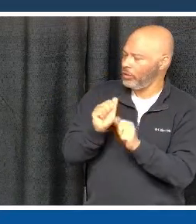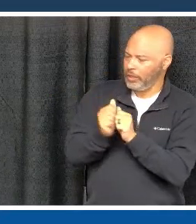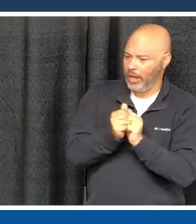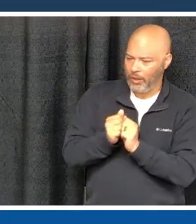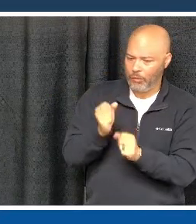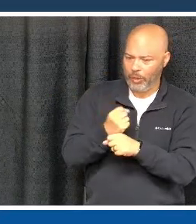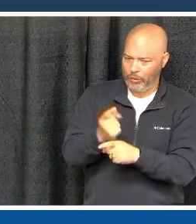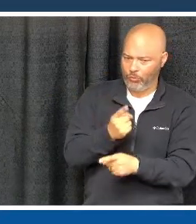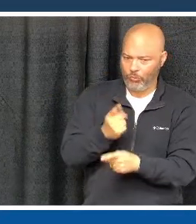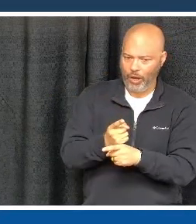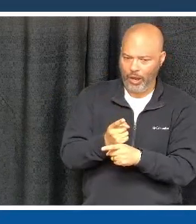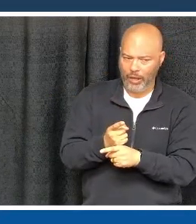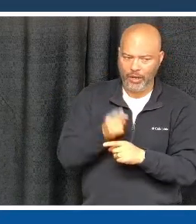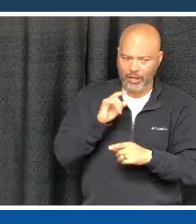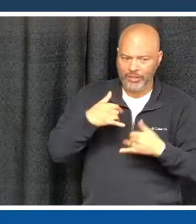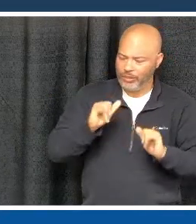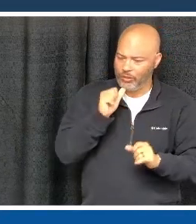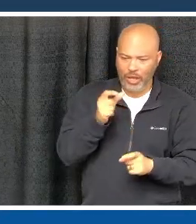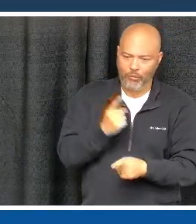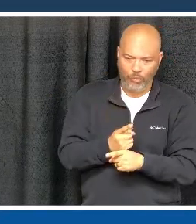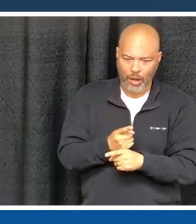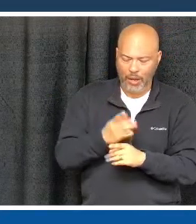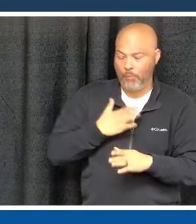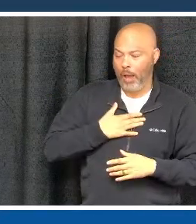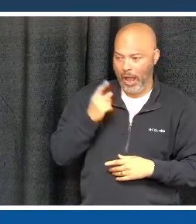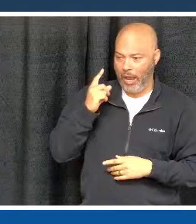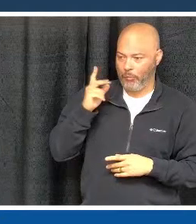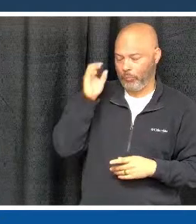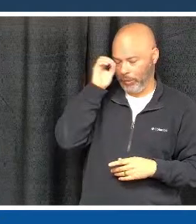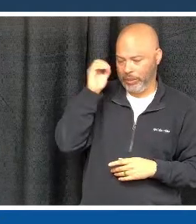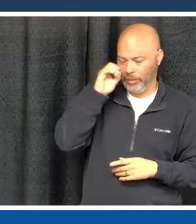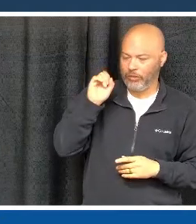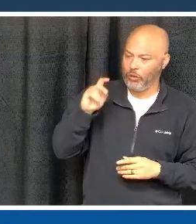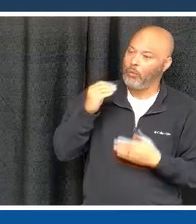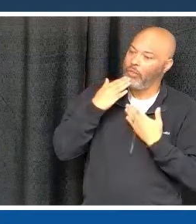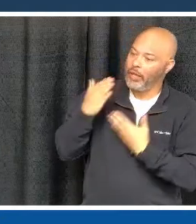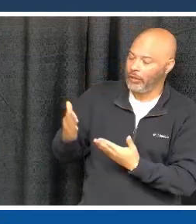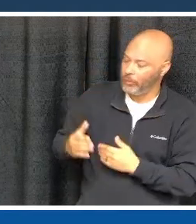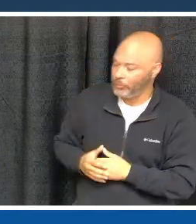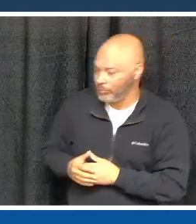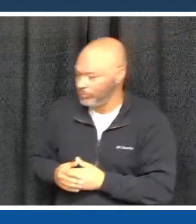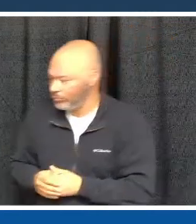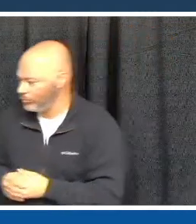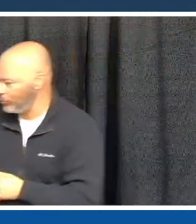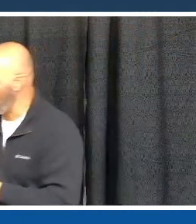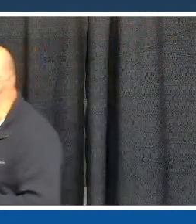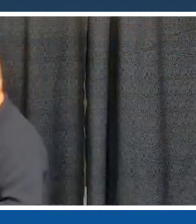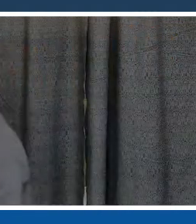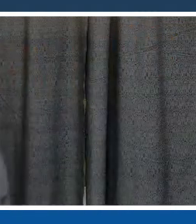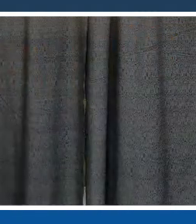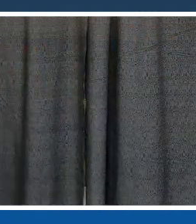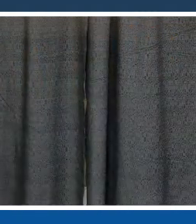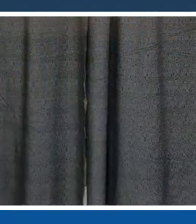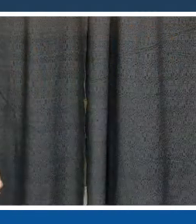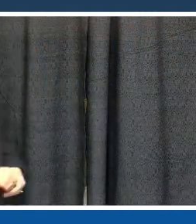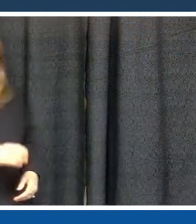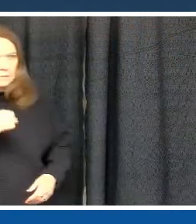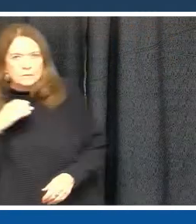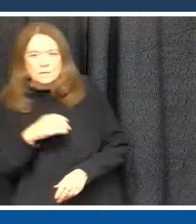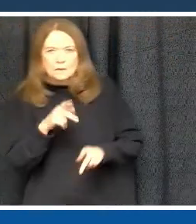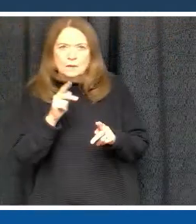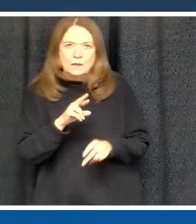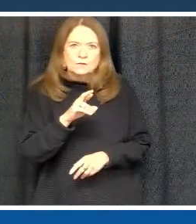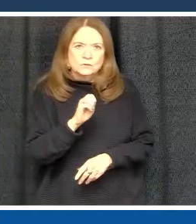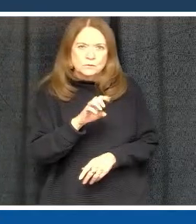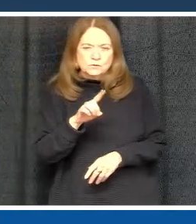thing right. And it's still not right in my eyesight. So thank you. Thank you, Mayor. Councilperson Redd, you recognize.